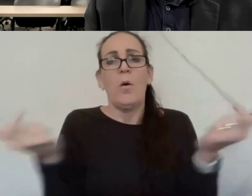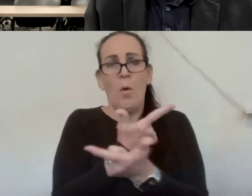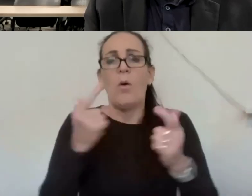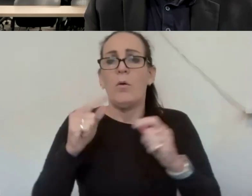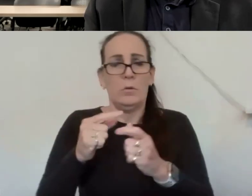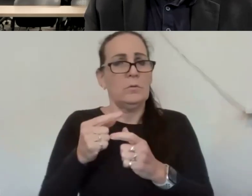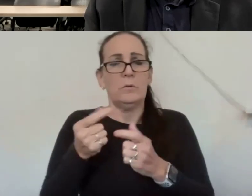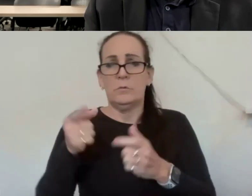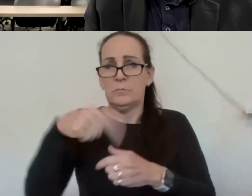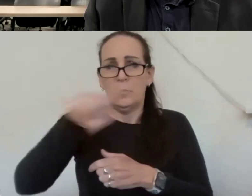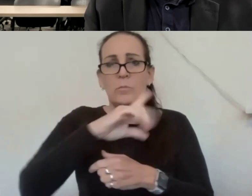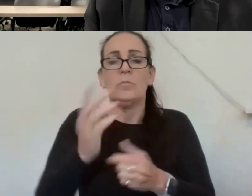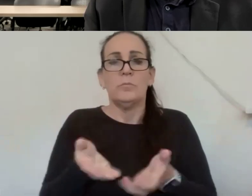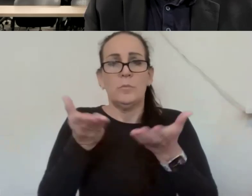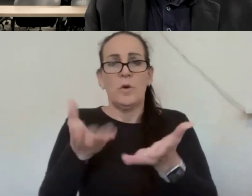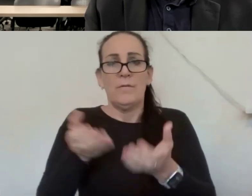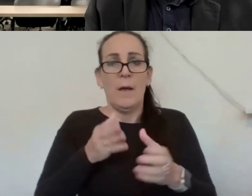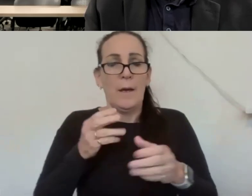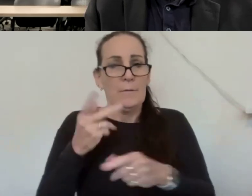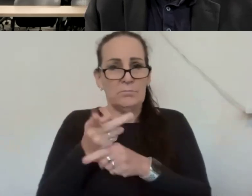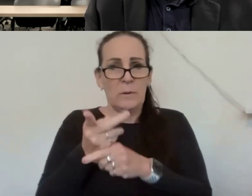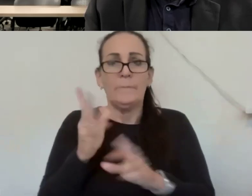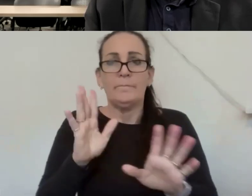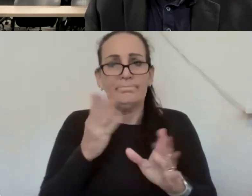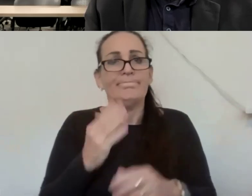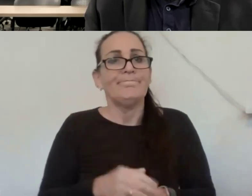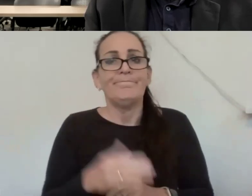Thanks. Thank you, Barbara.